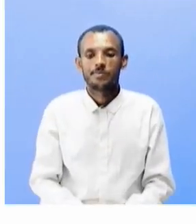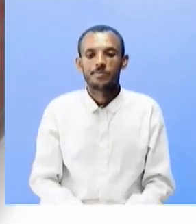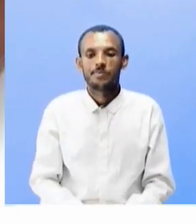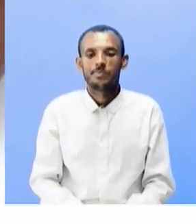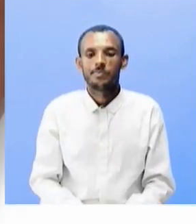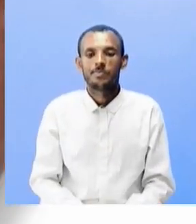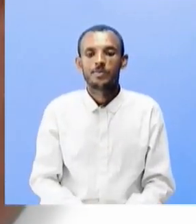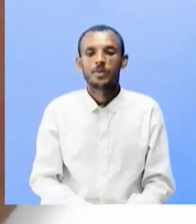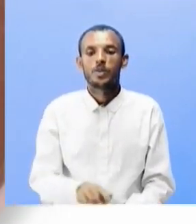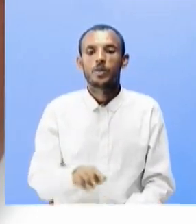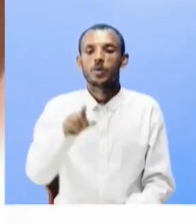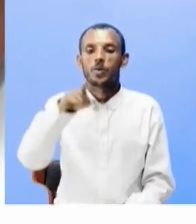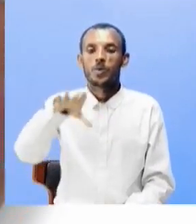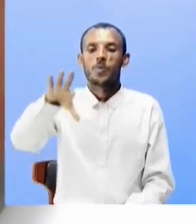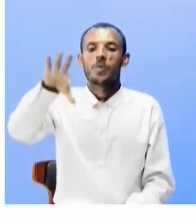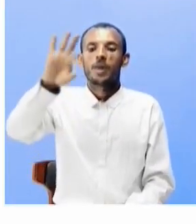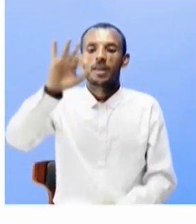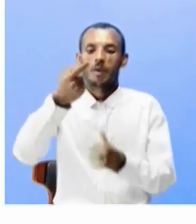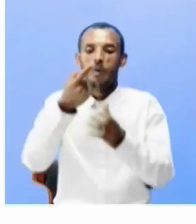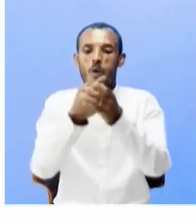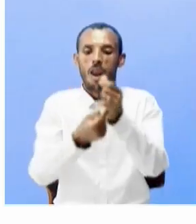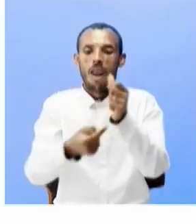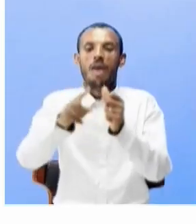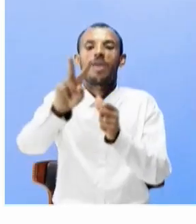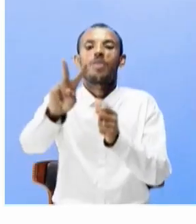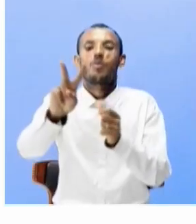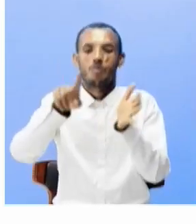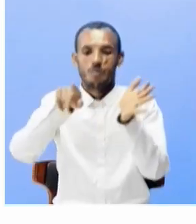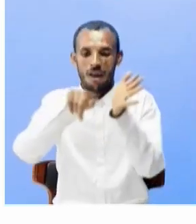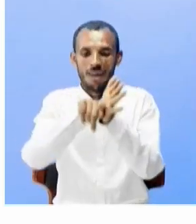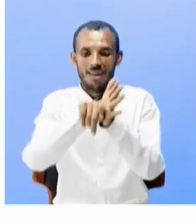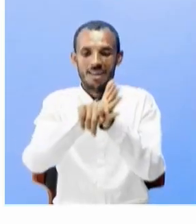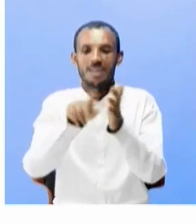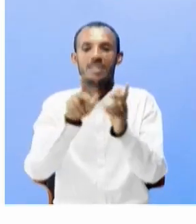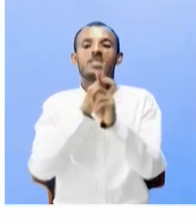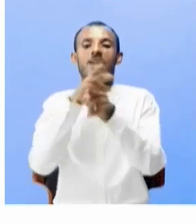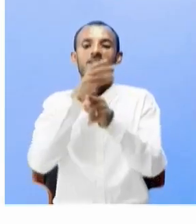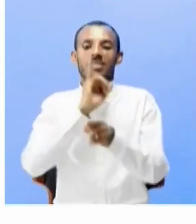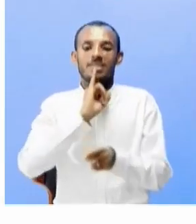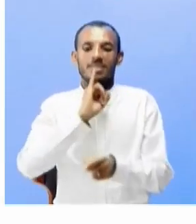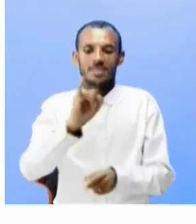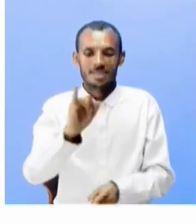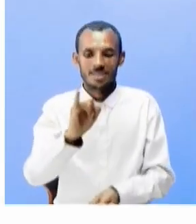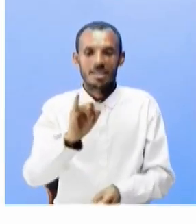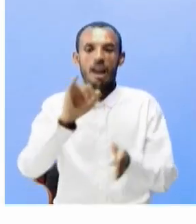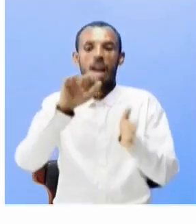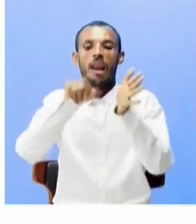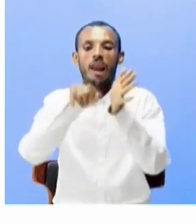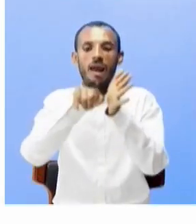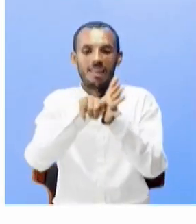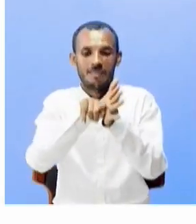And you have only 2 negatives. The answer will be, it is -2.